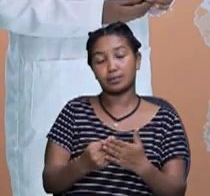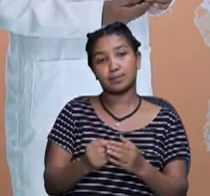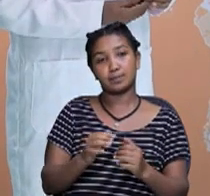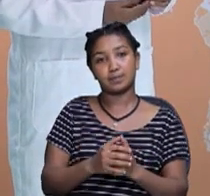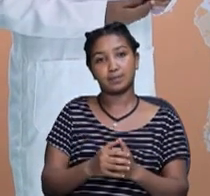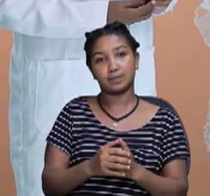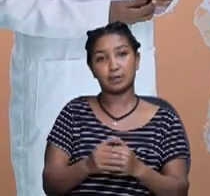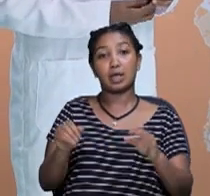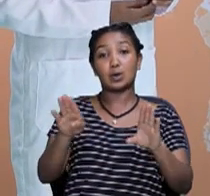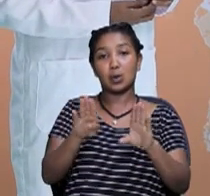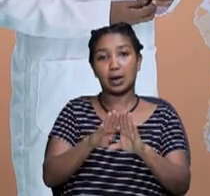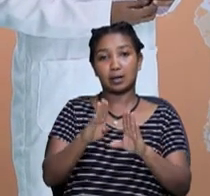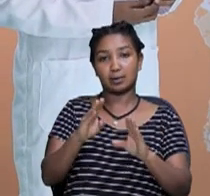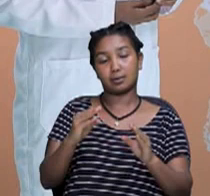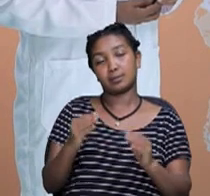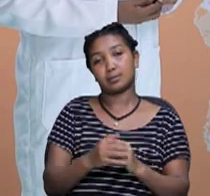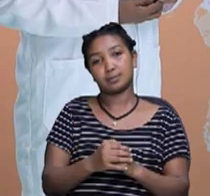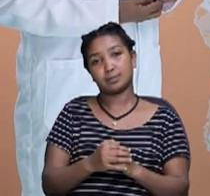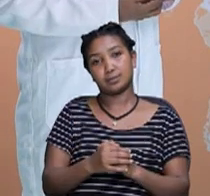endocrine glands.